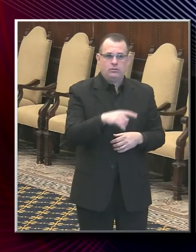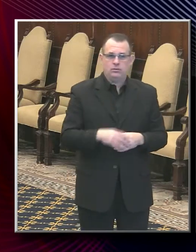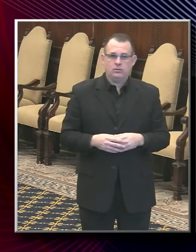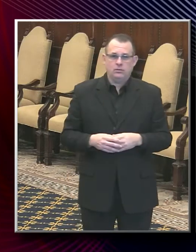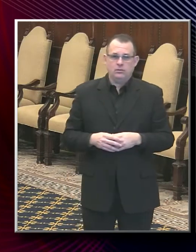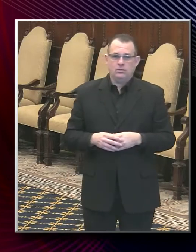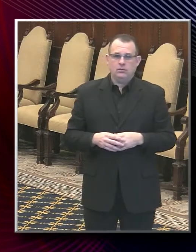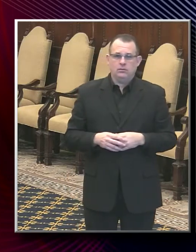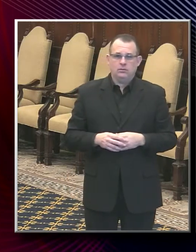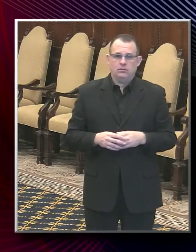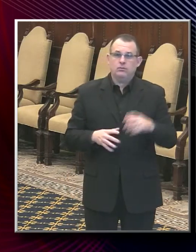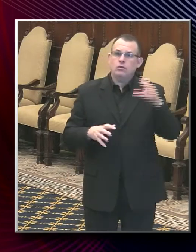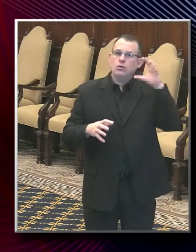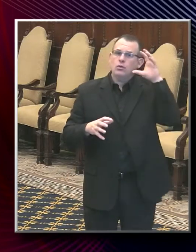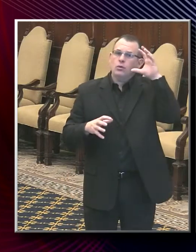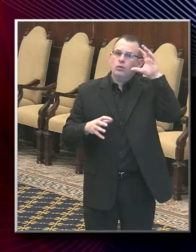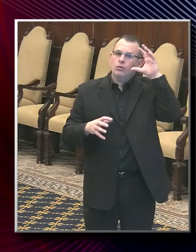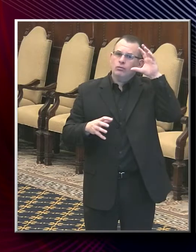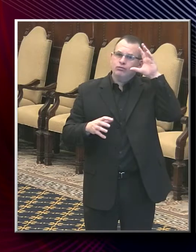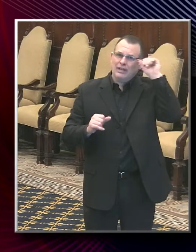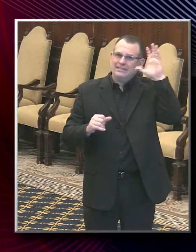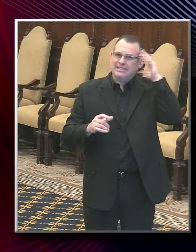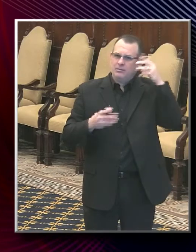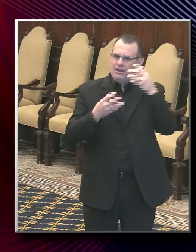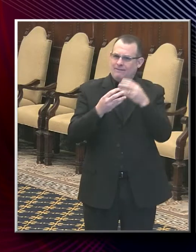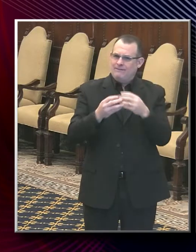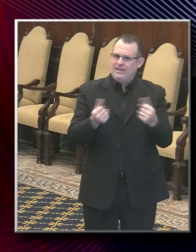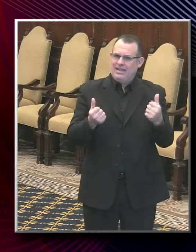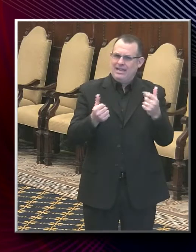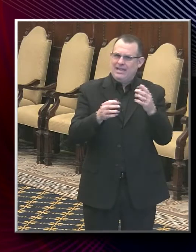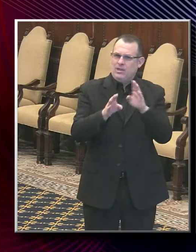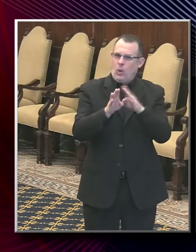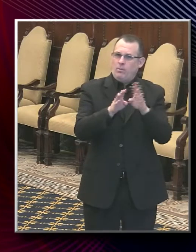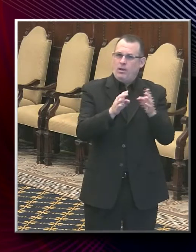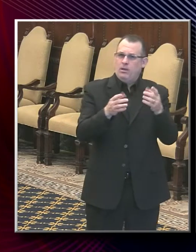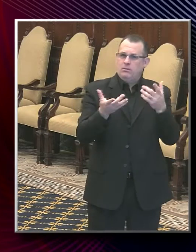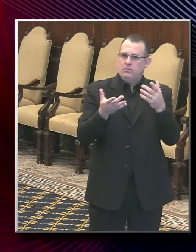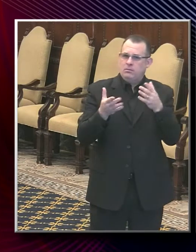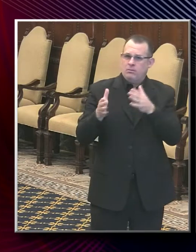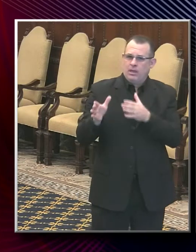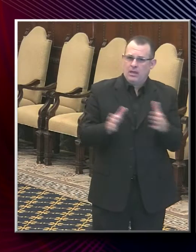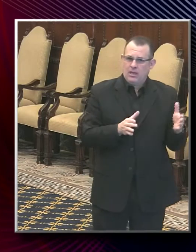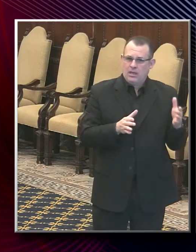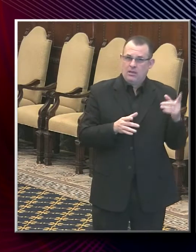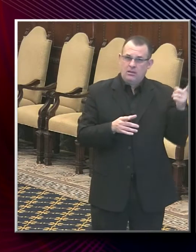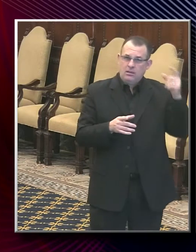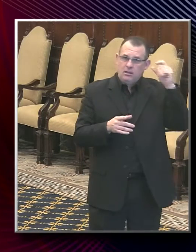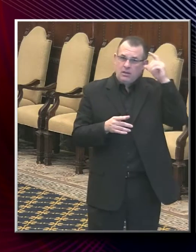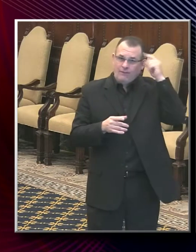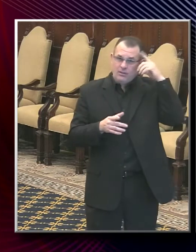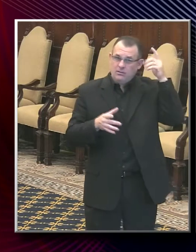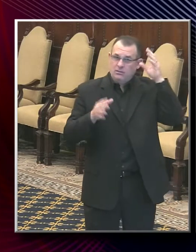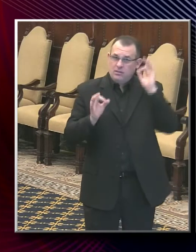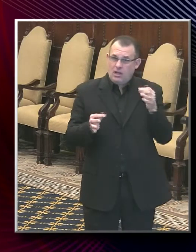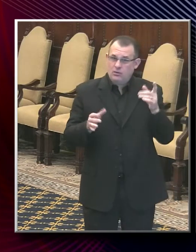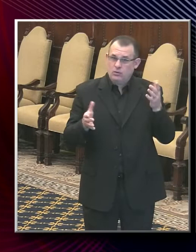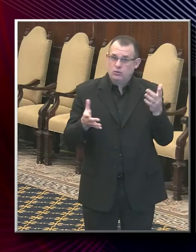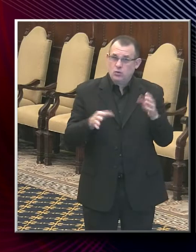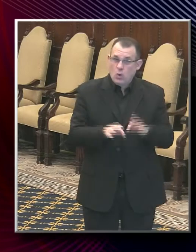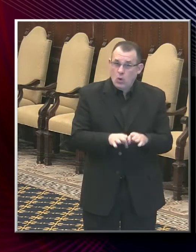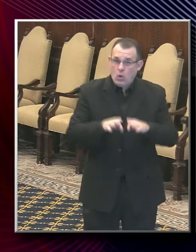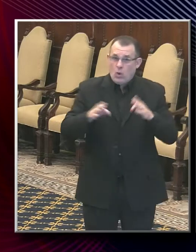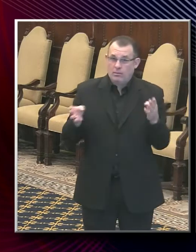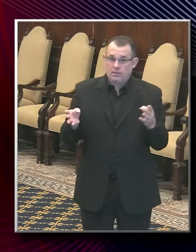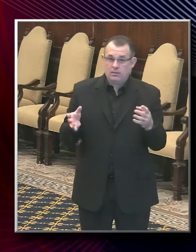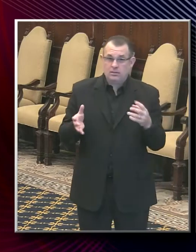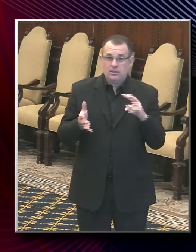phase plan. If the governor goes to a new phase of the opening plan, does that mean that the city would automatically